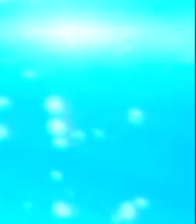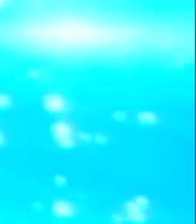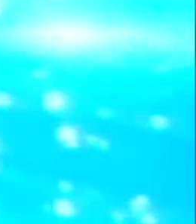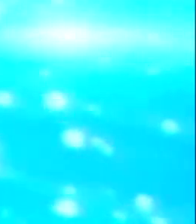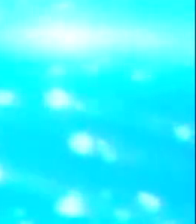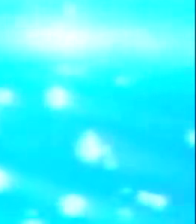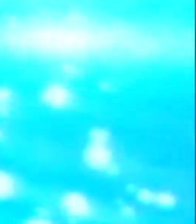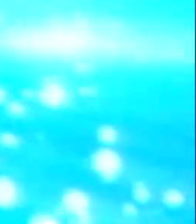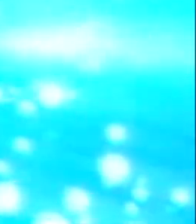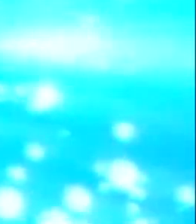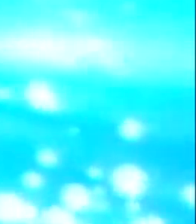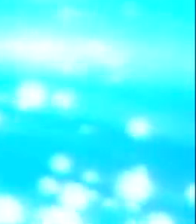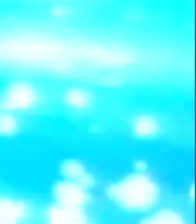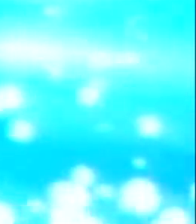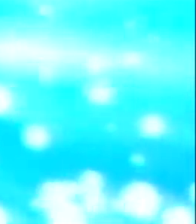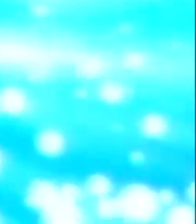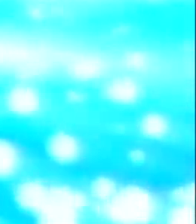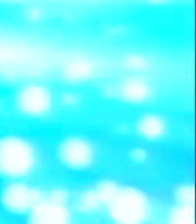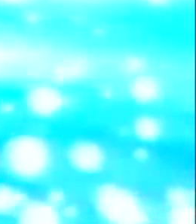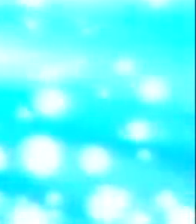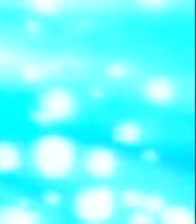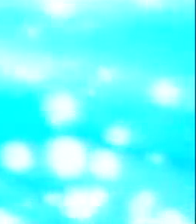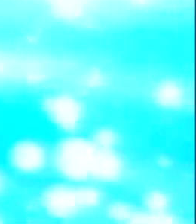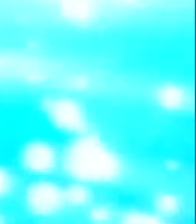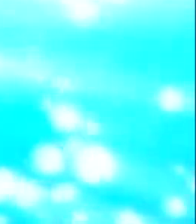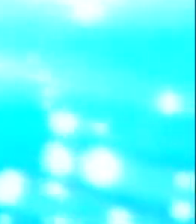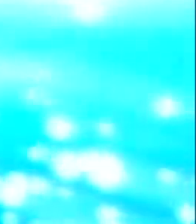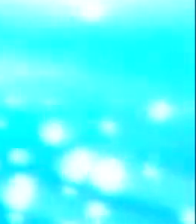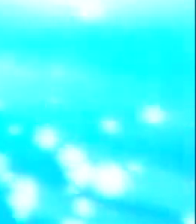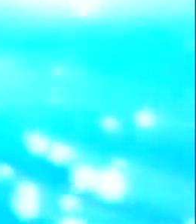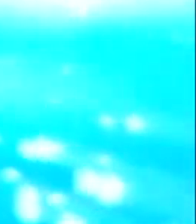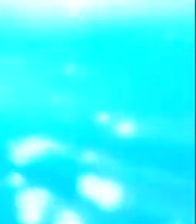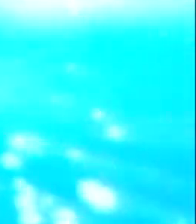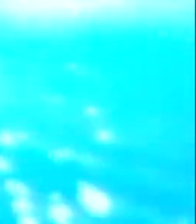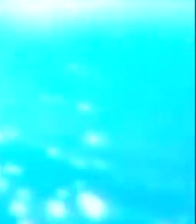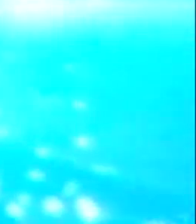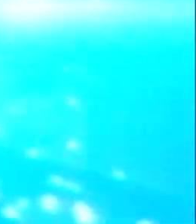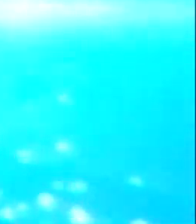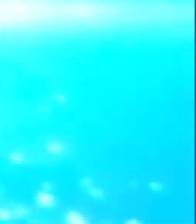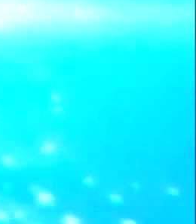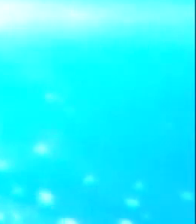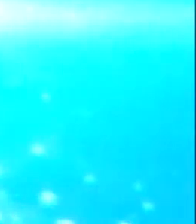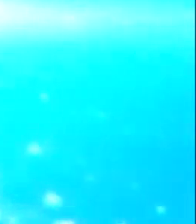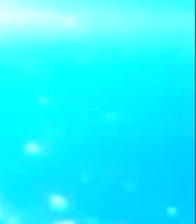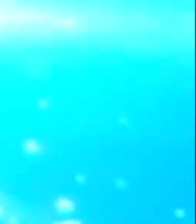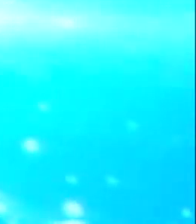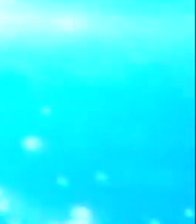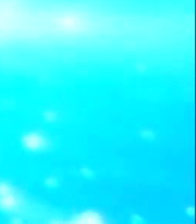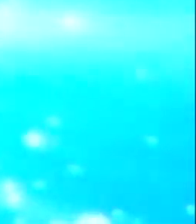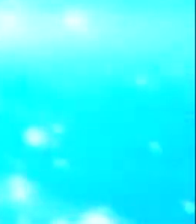shining. It is a night of our dear